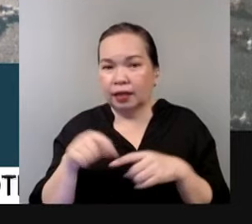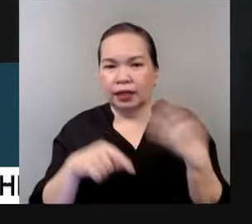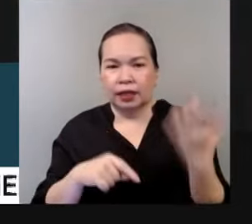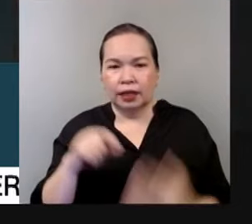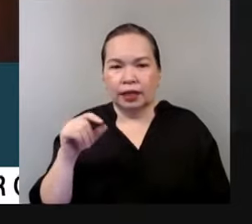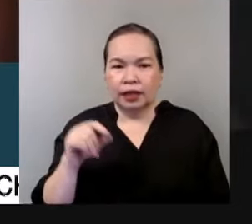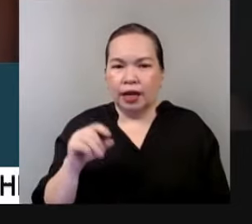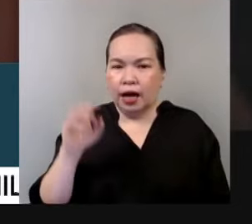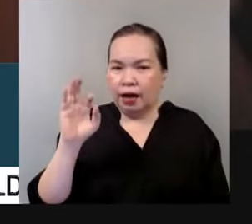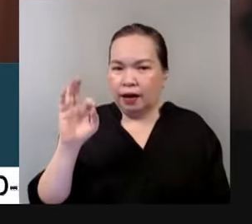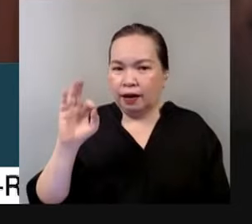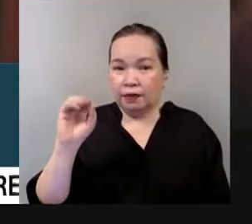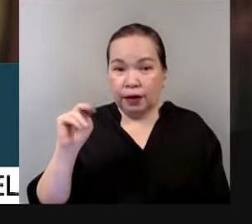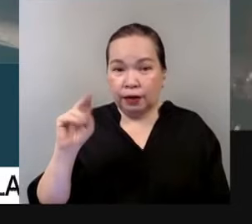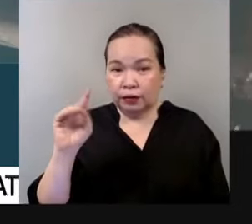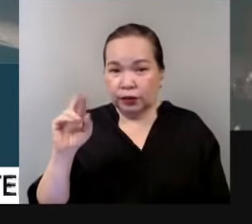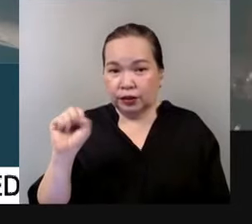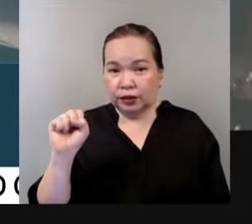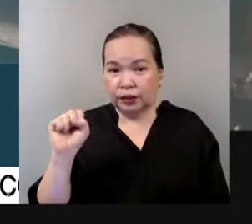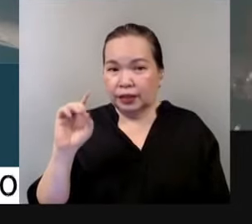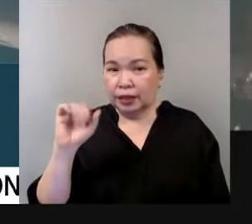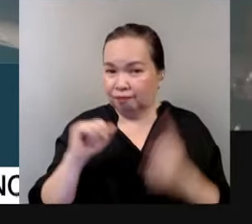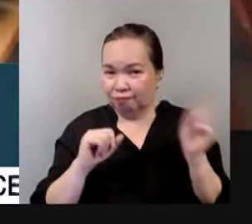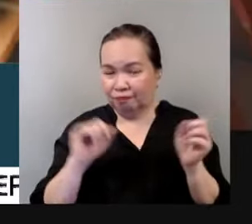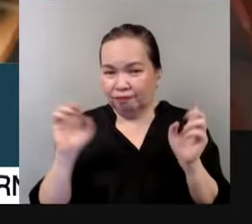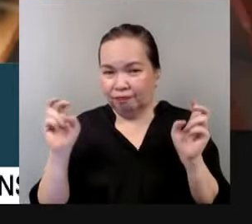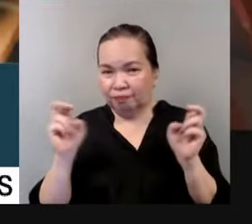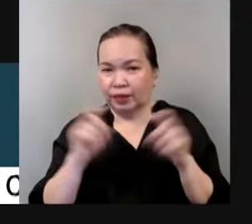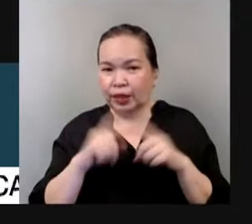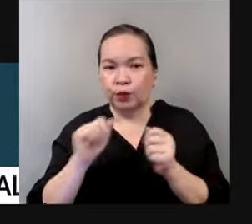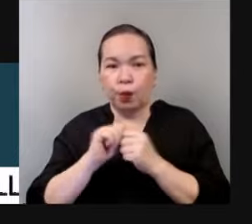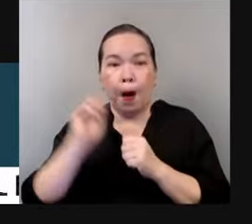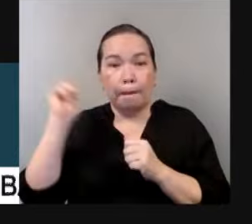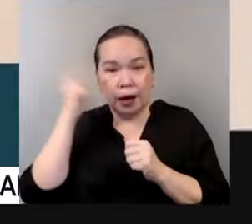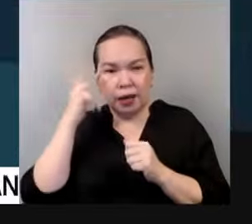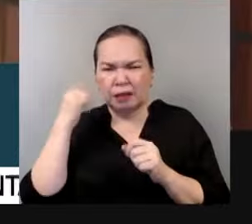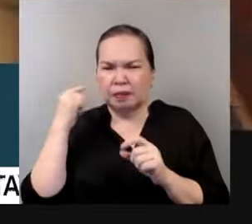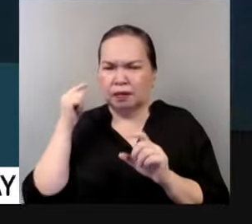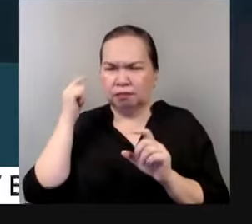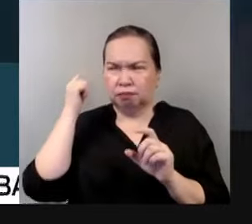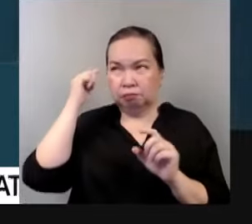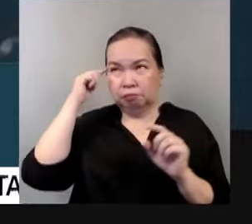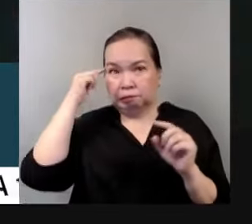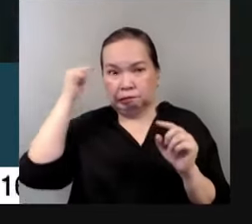Mixed politics and psycho killers, and we get an intriguing horror whodunit.